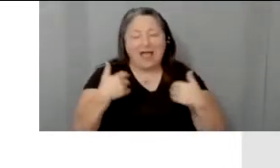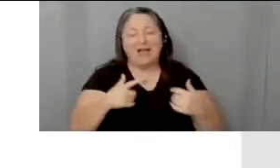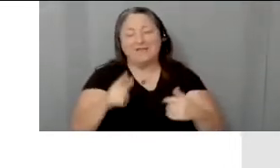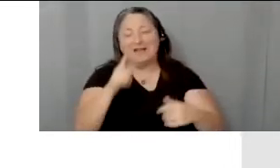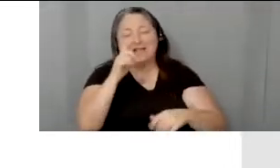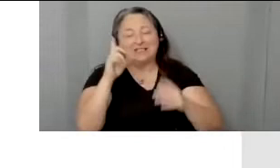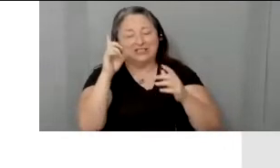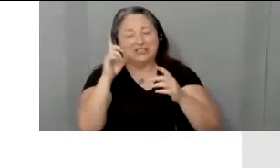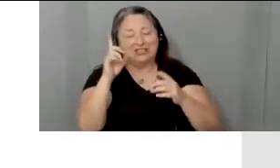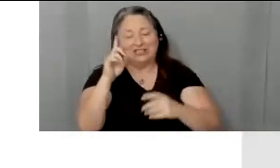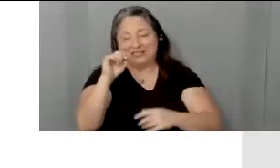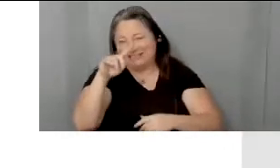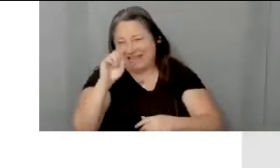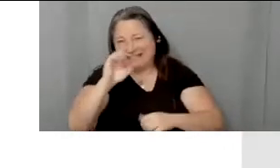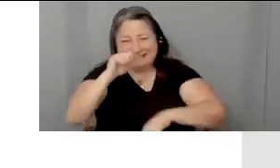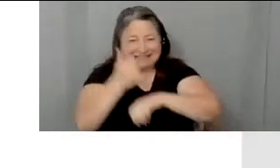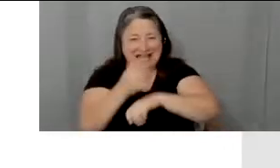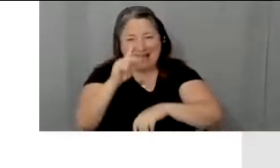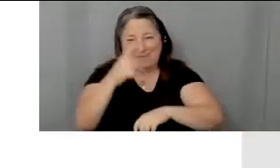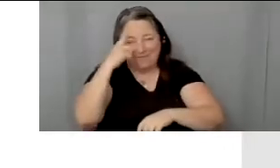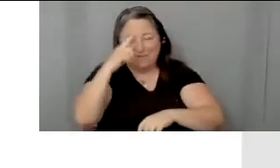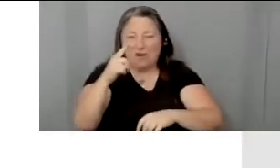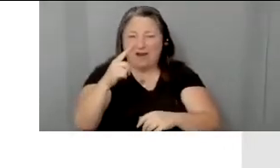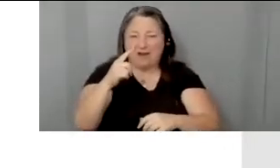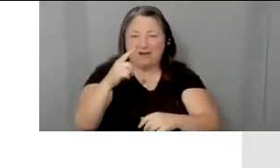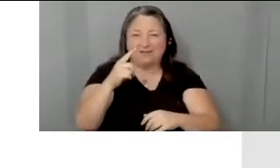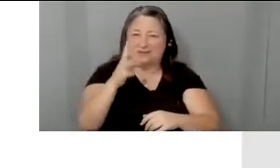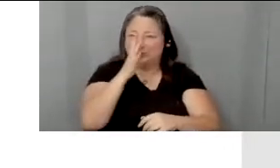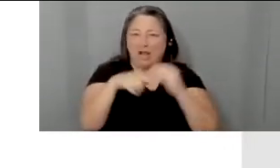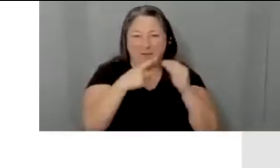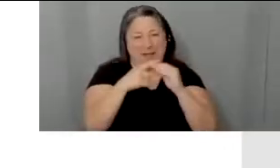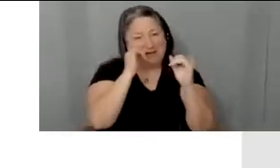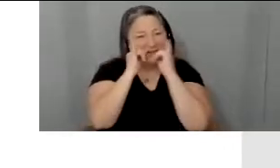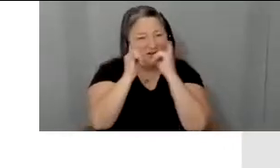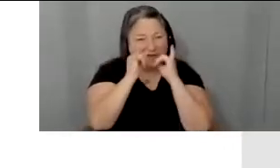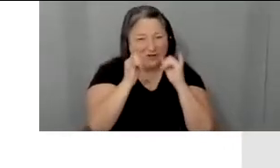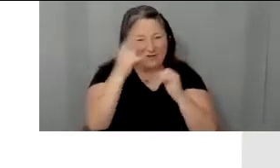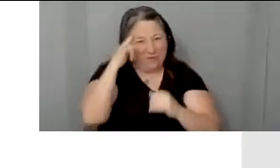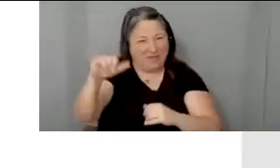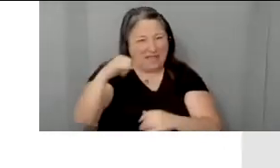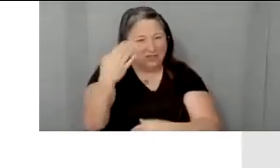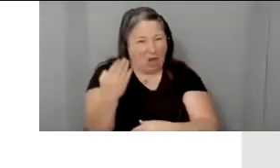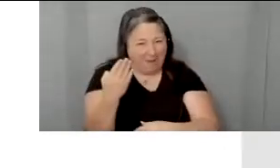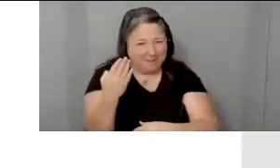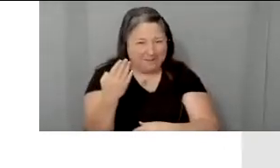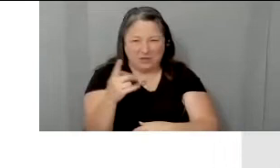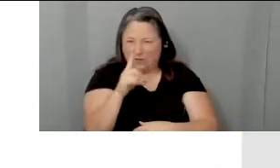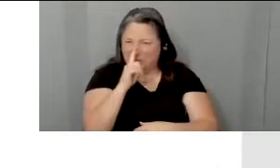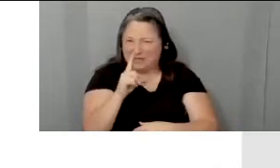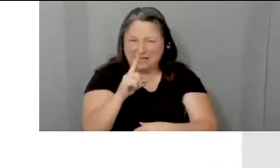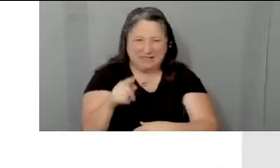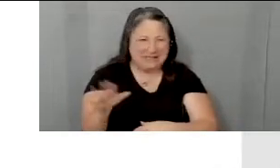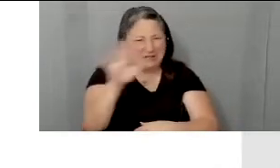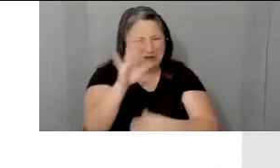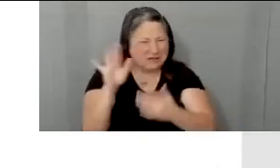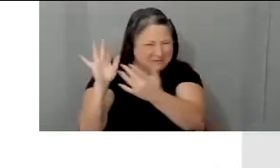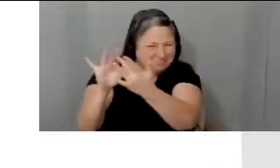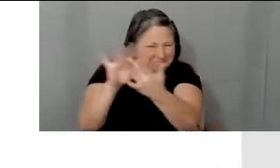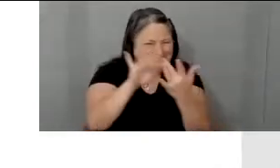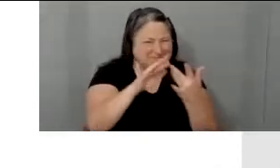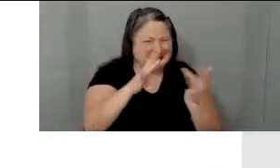about, some informational interviewing. And so it's just important to really stretch and flex those muscles, those networking